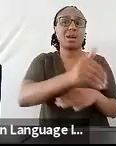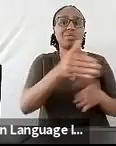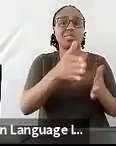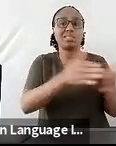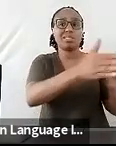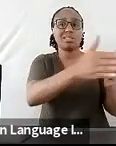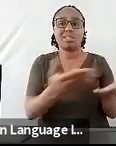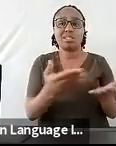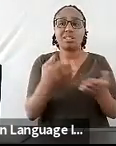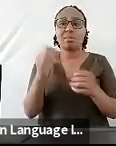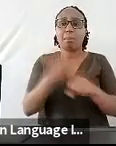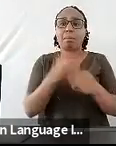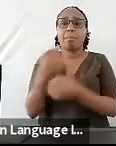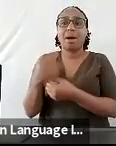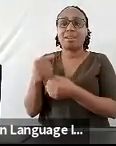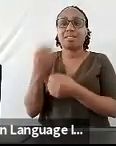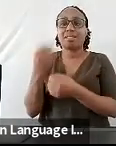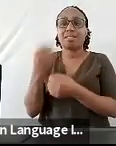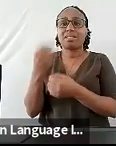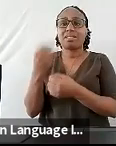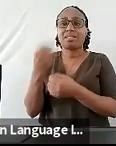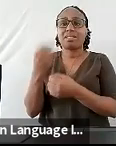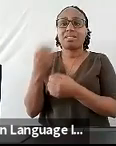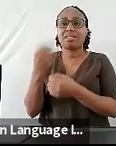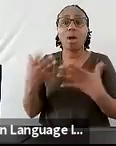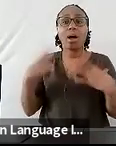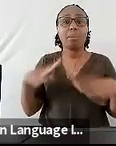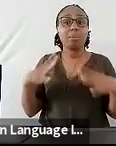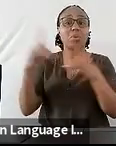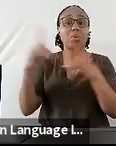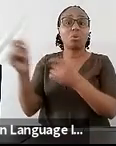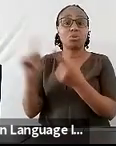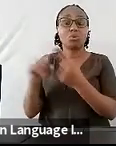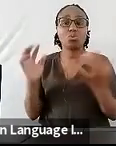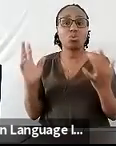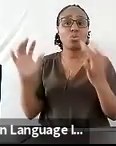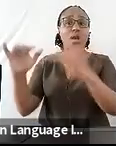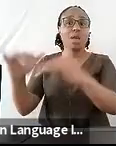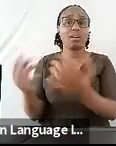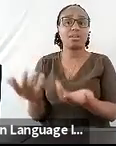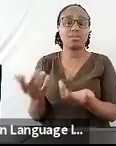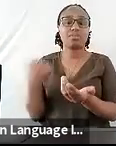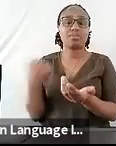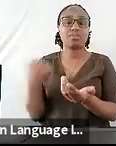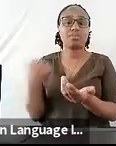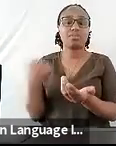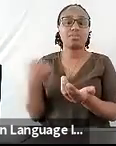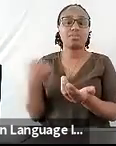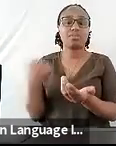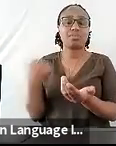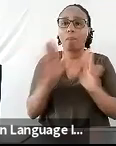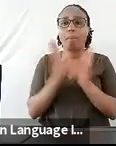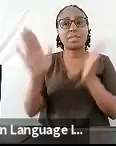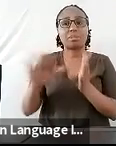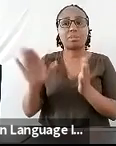where are people supposed to gather? Like, we have almost no public spaces left. But anyway, the story is basically that Liz is trying to do this,